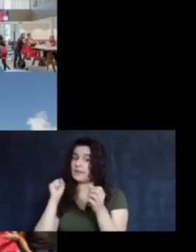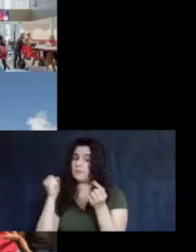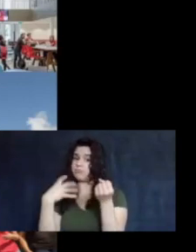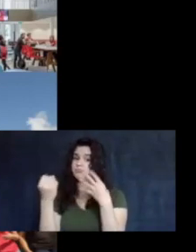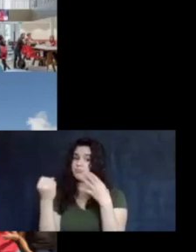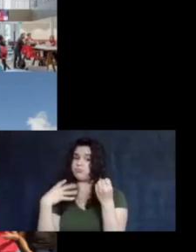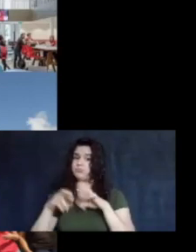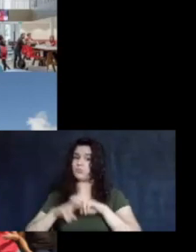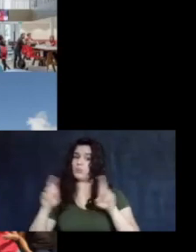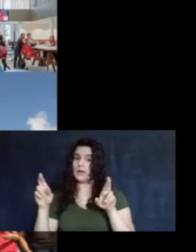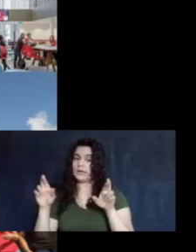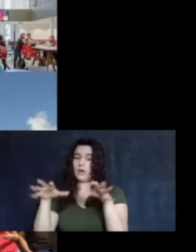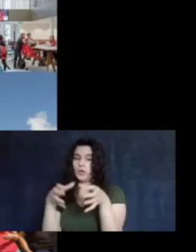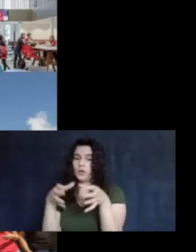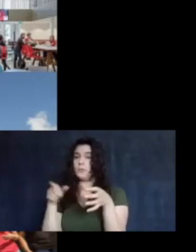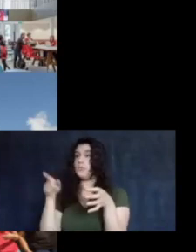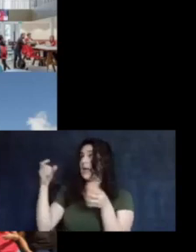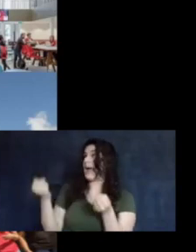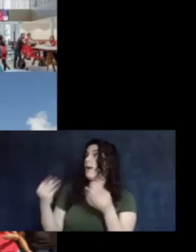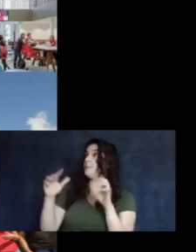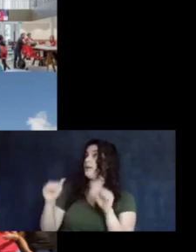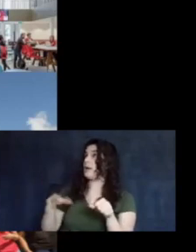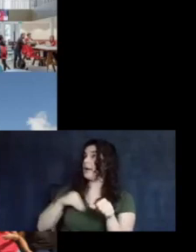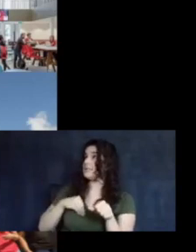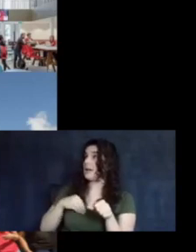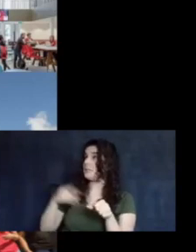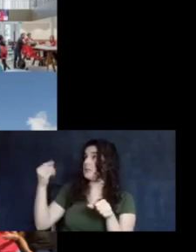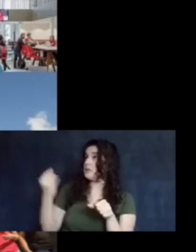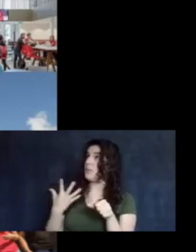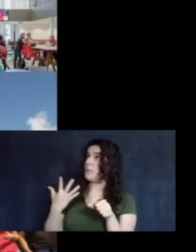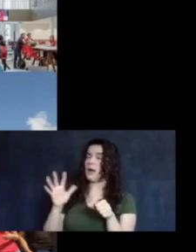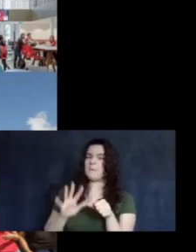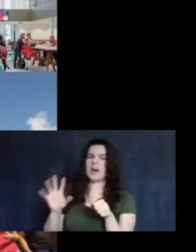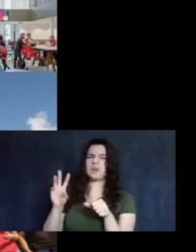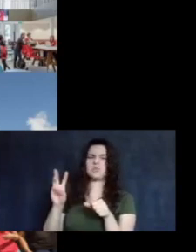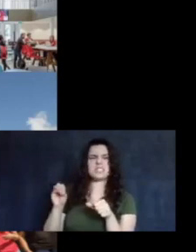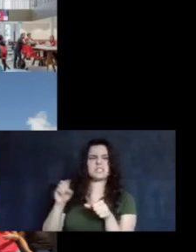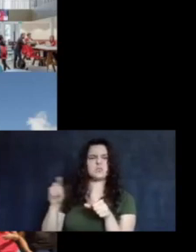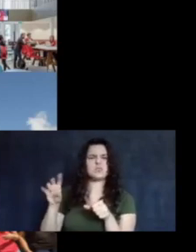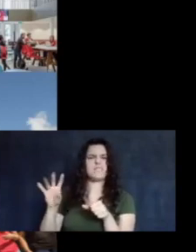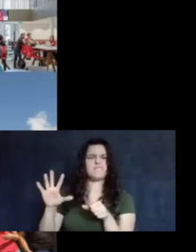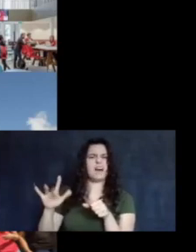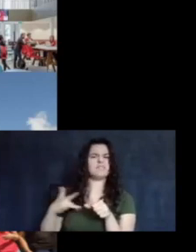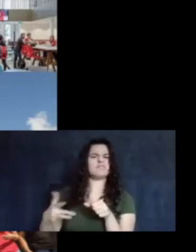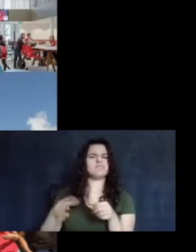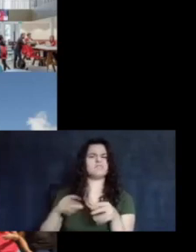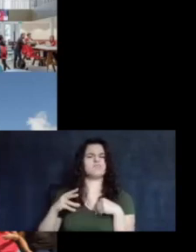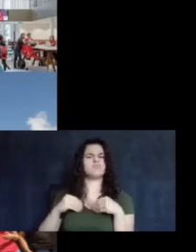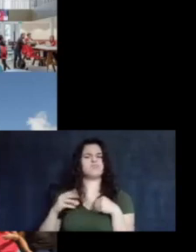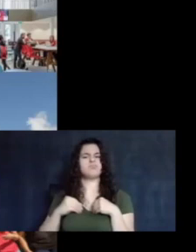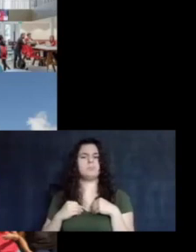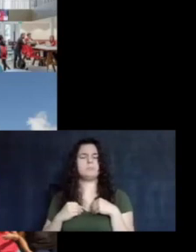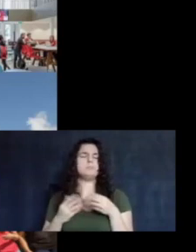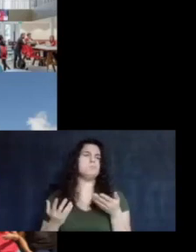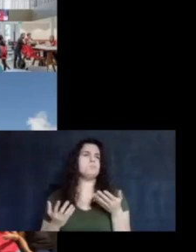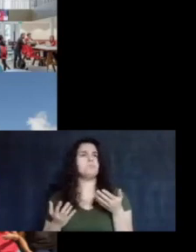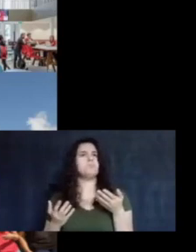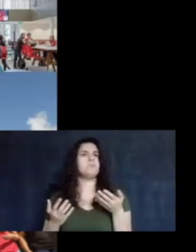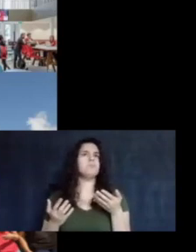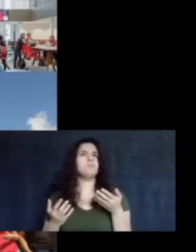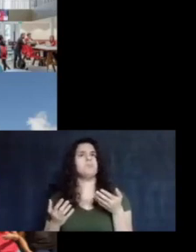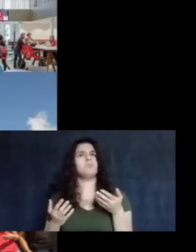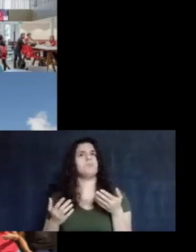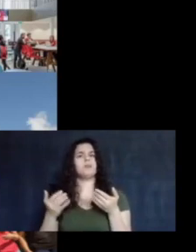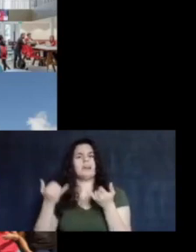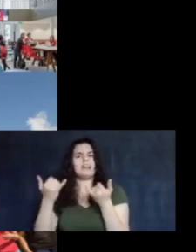The administration will give us a number probably in between 60 to 75 is what we take in. I've been here, I'm moving into my 5th